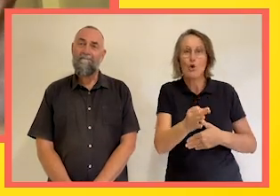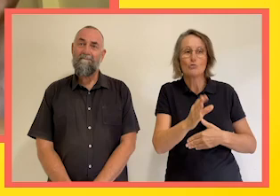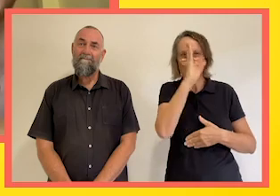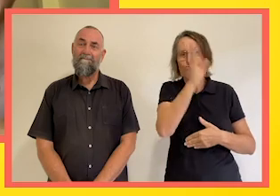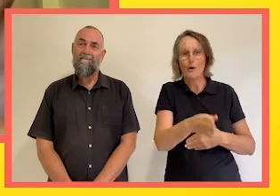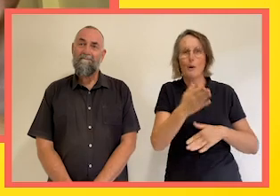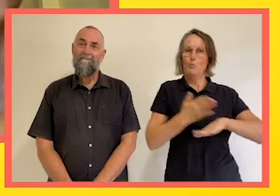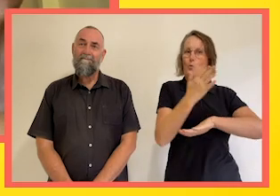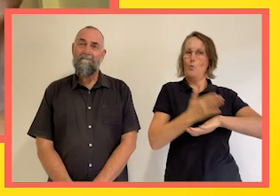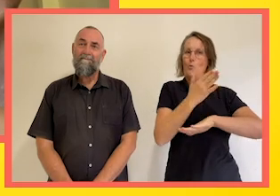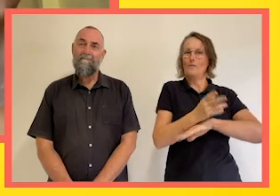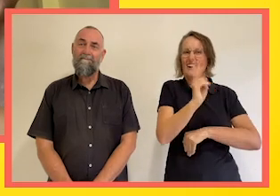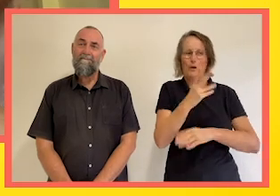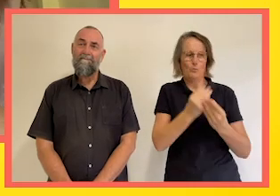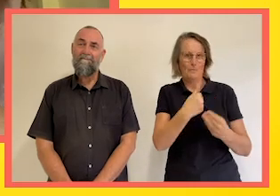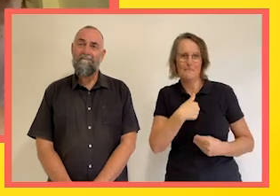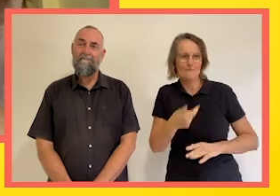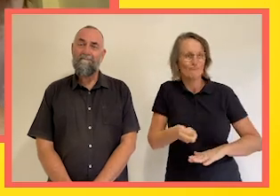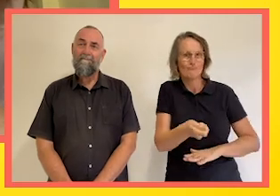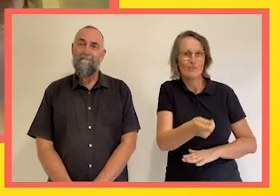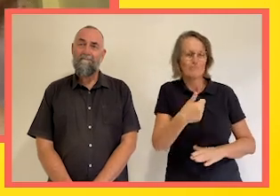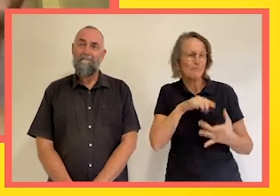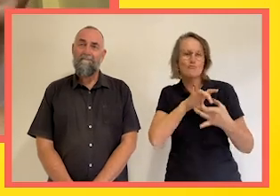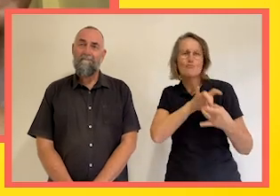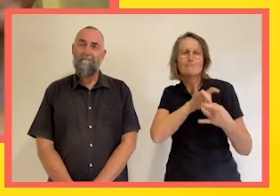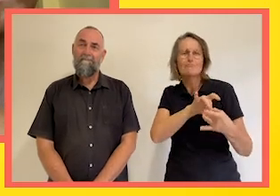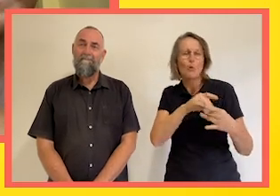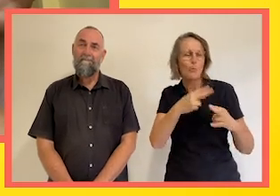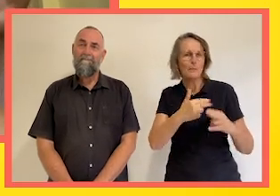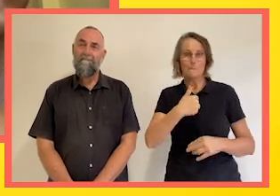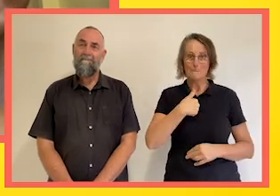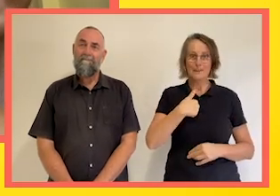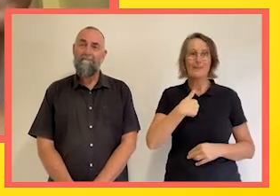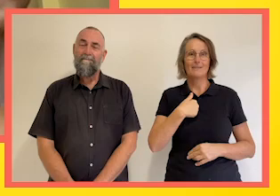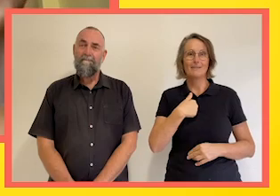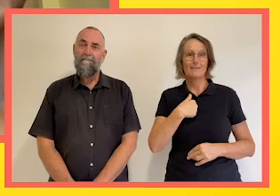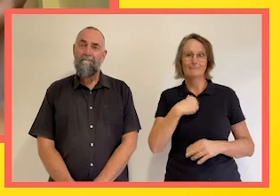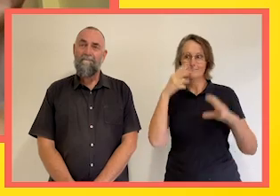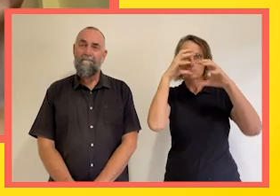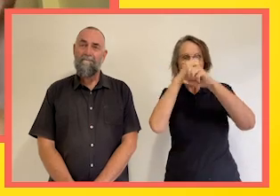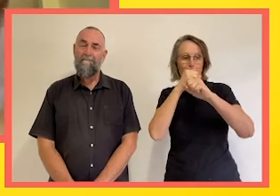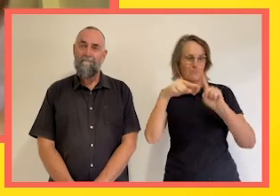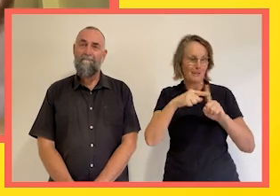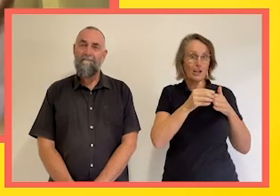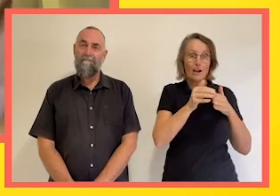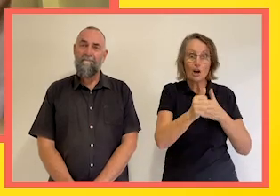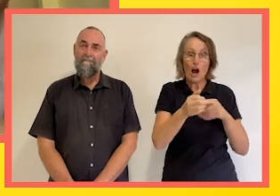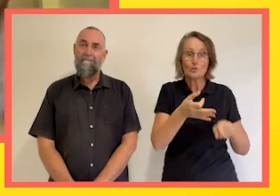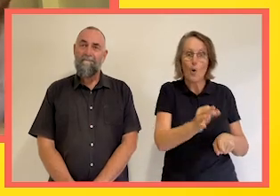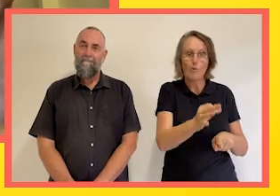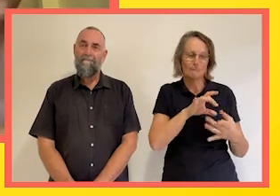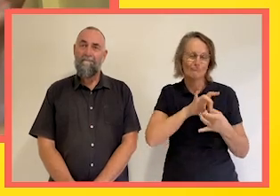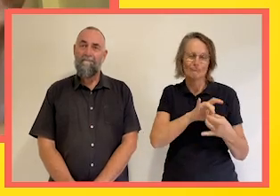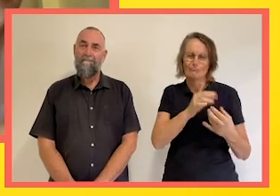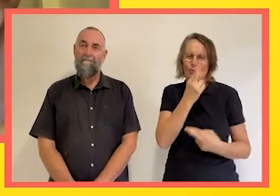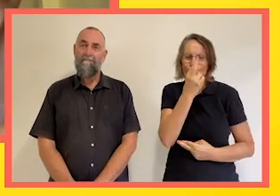work, and like, I don't know, the relationship between person and their guide dog, let alone any